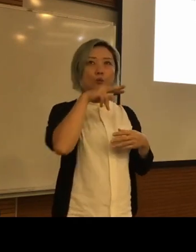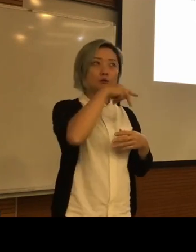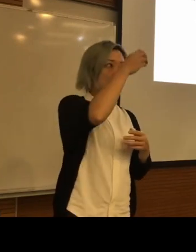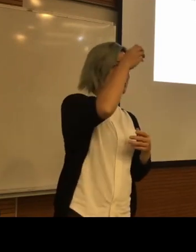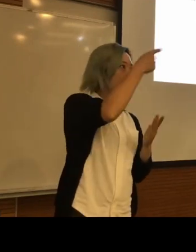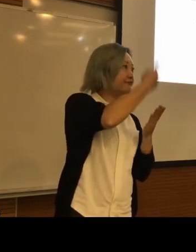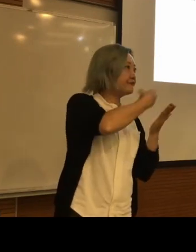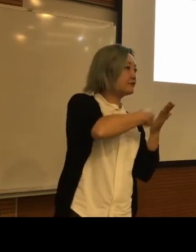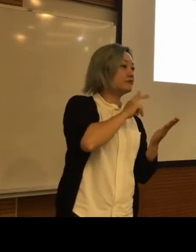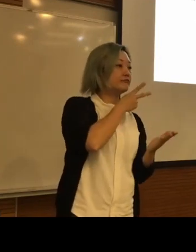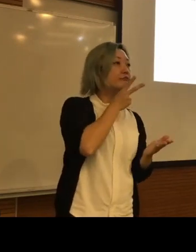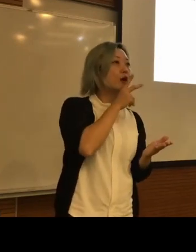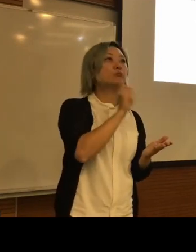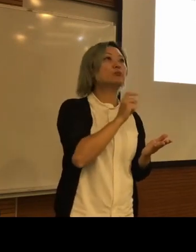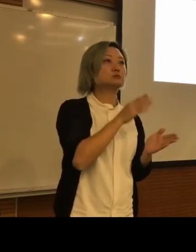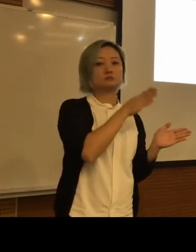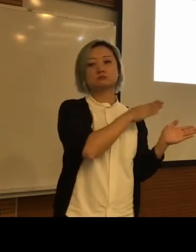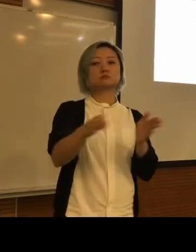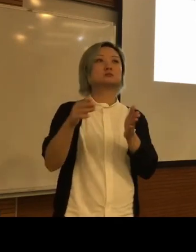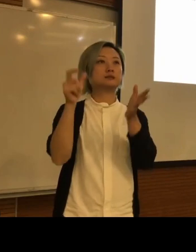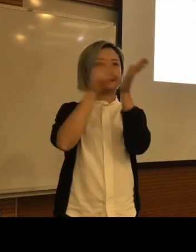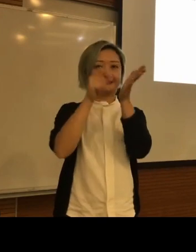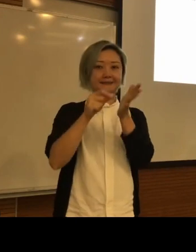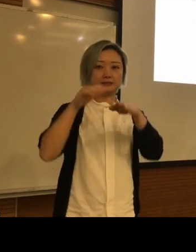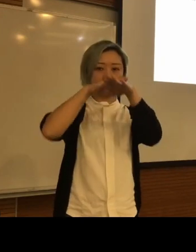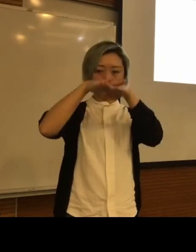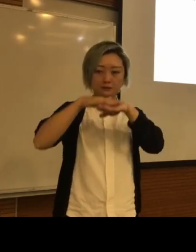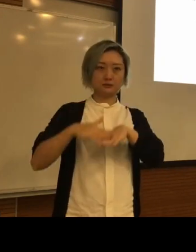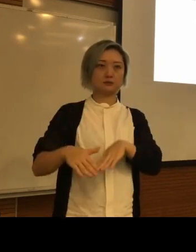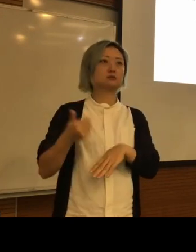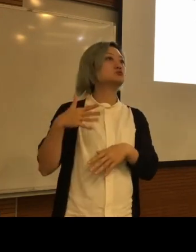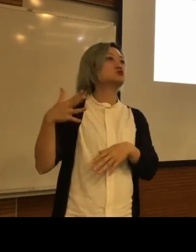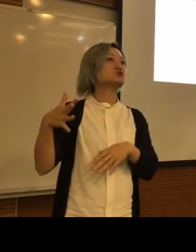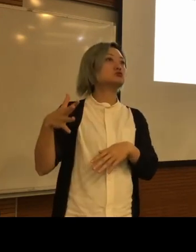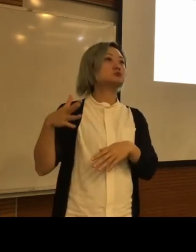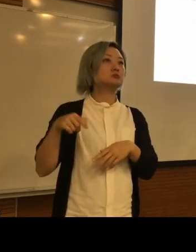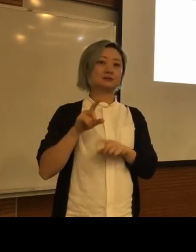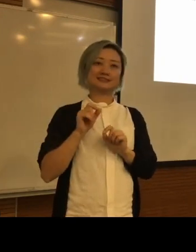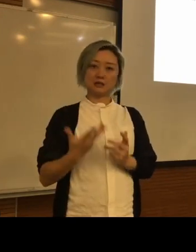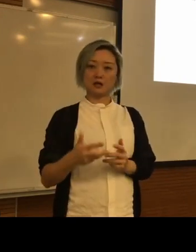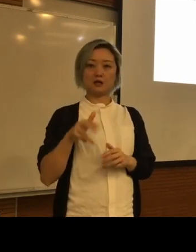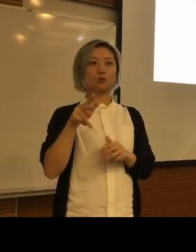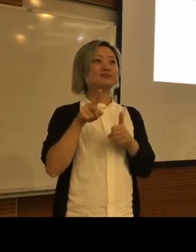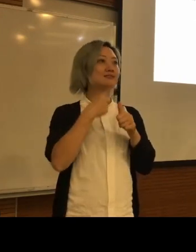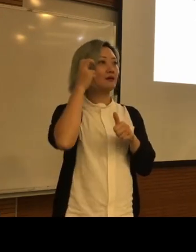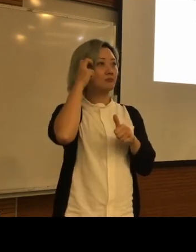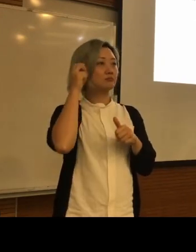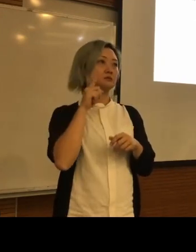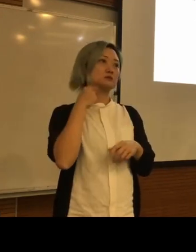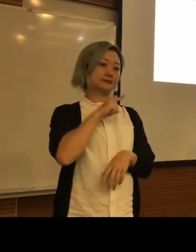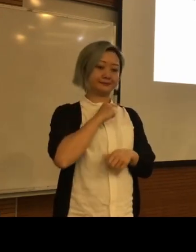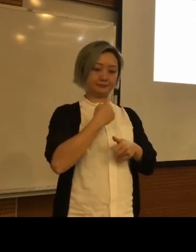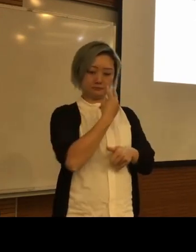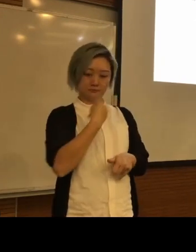conceptual translation, you navigate by the rule of linguistic translation. So there is a basic engine, what you think is right,